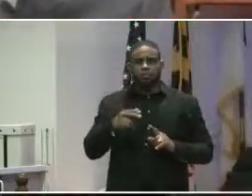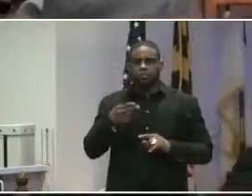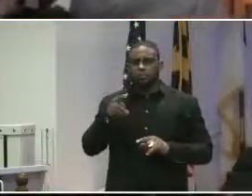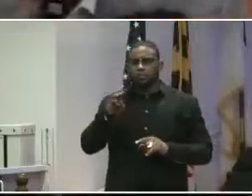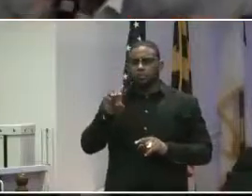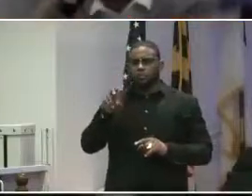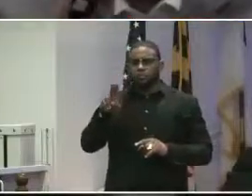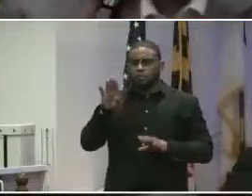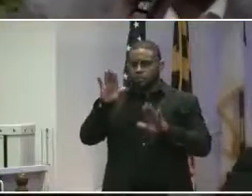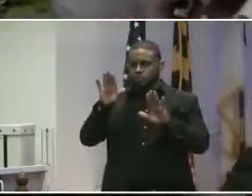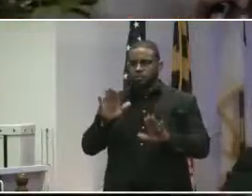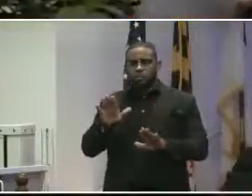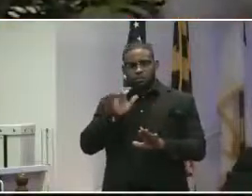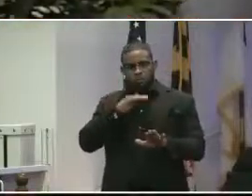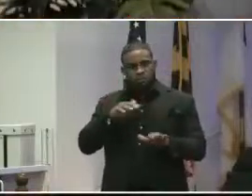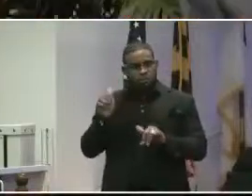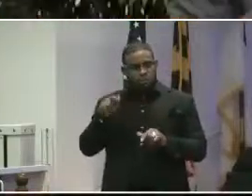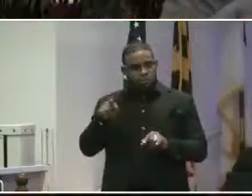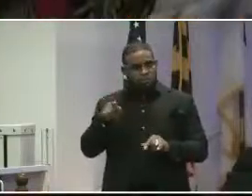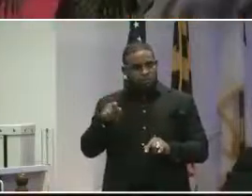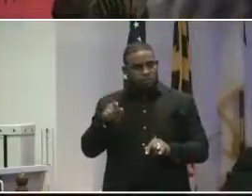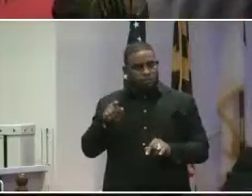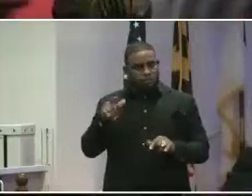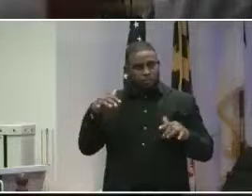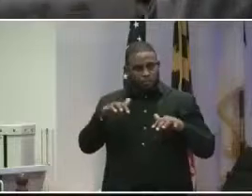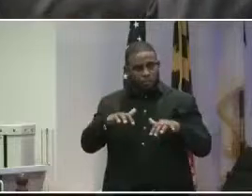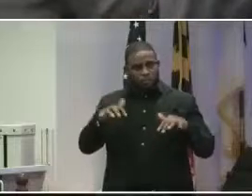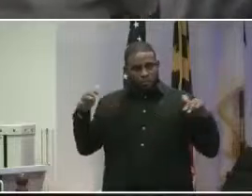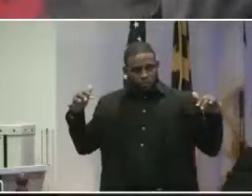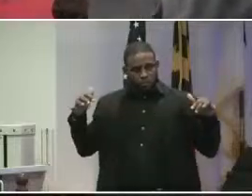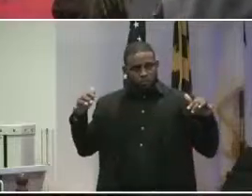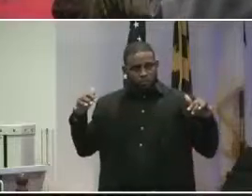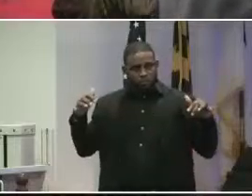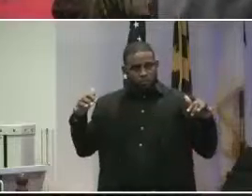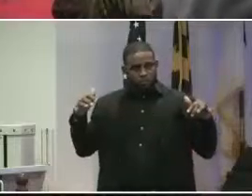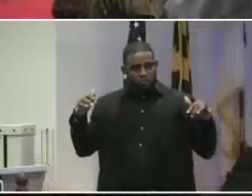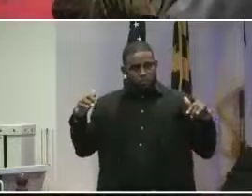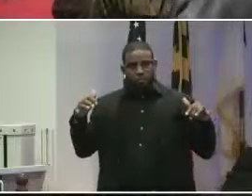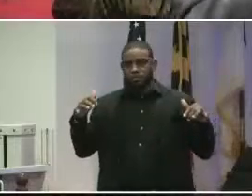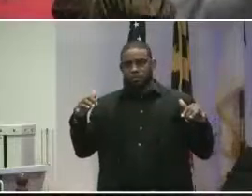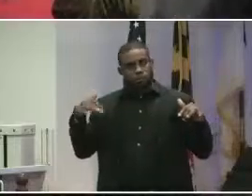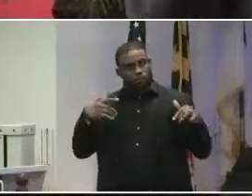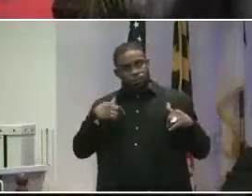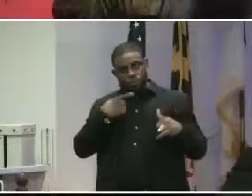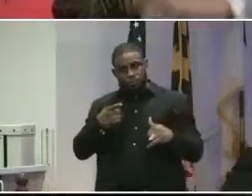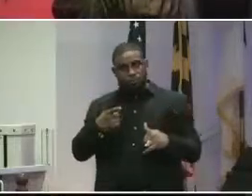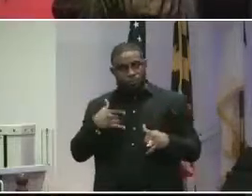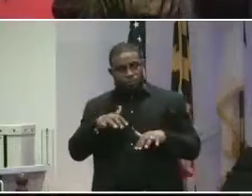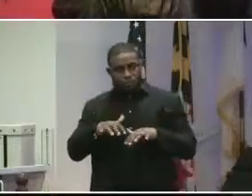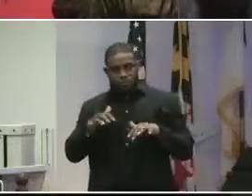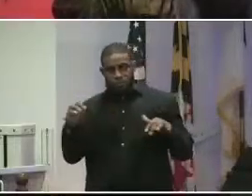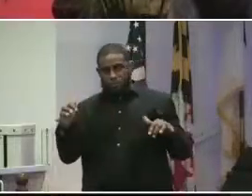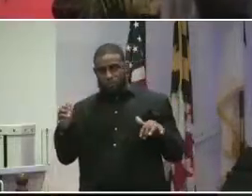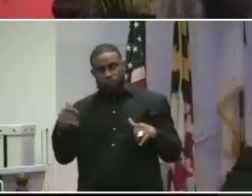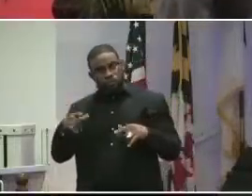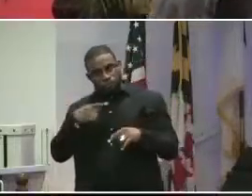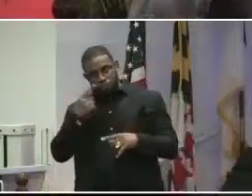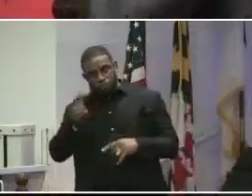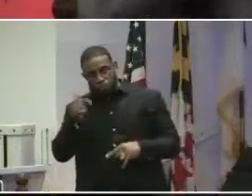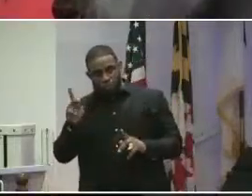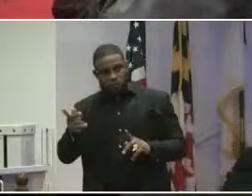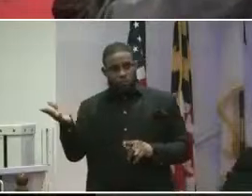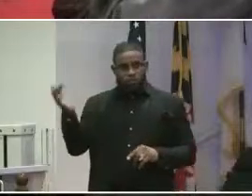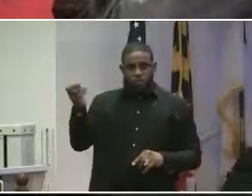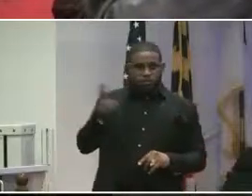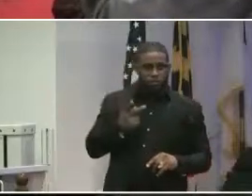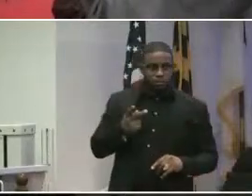HBCU Sunday. Don't y'all leave me here. Pack this place up for Pastor Lee P. Washington. I already told him we're going to pack it out. So go on, tell some folks. Come